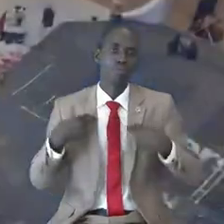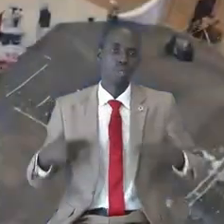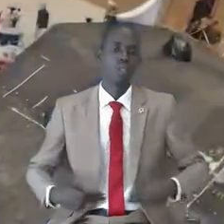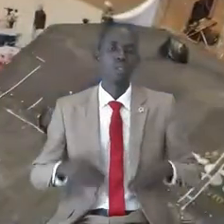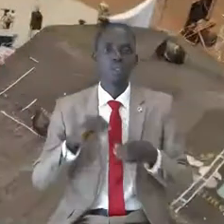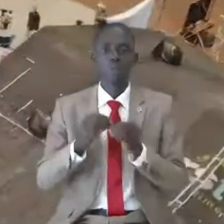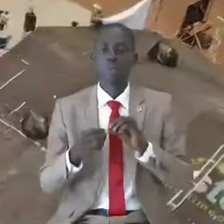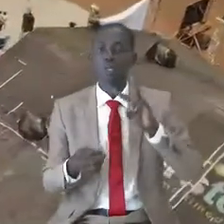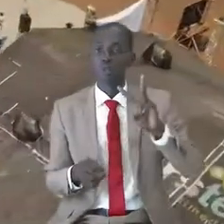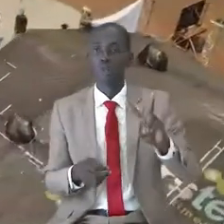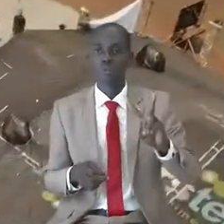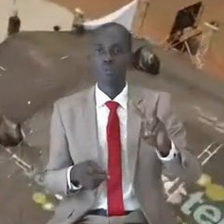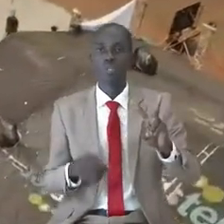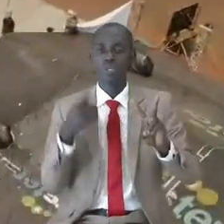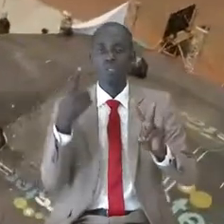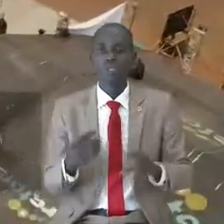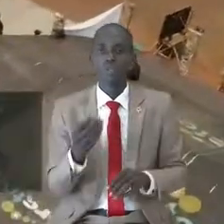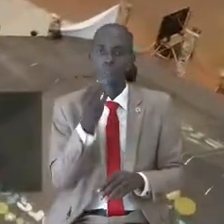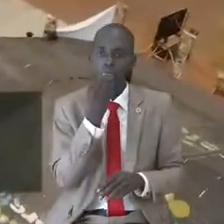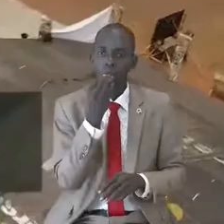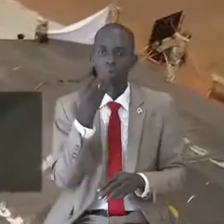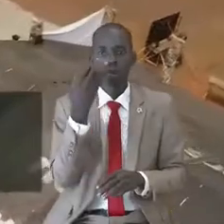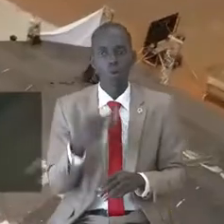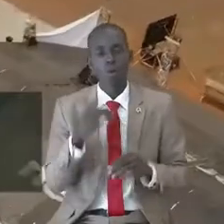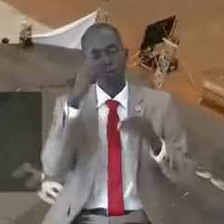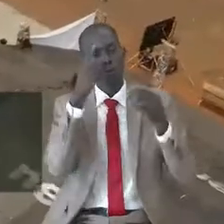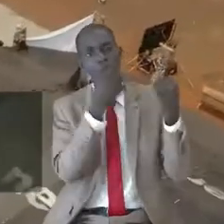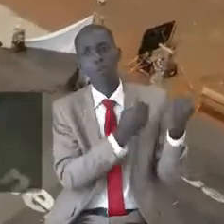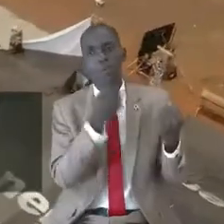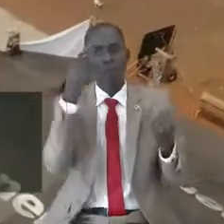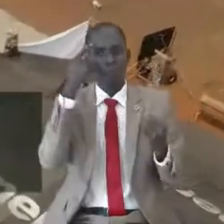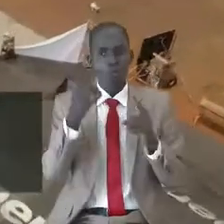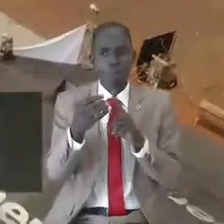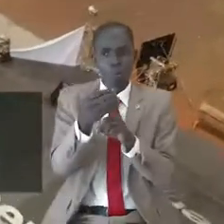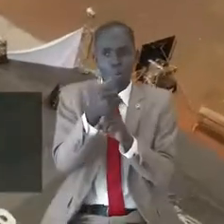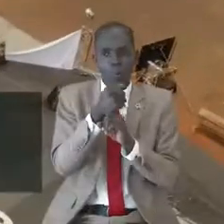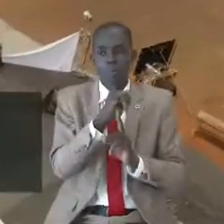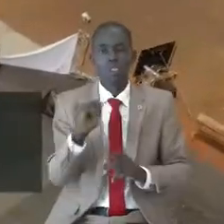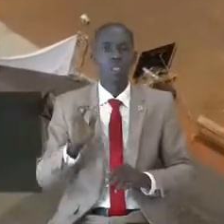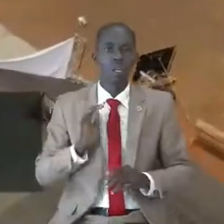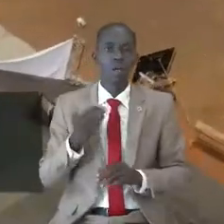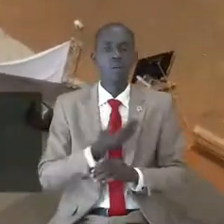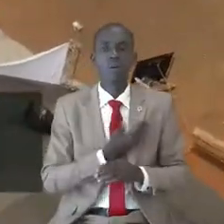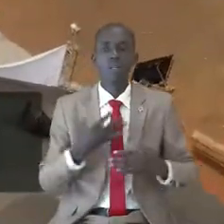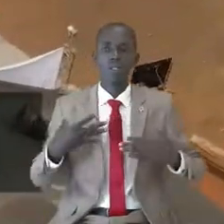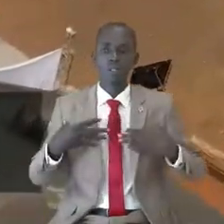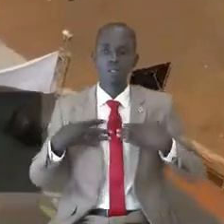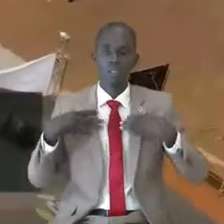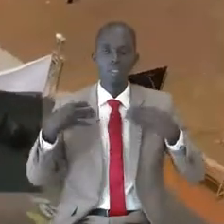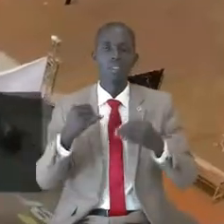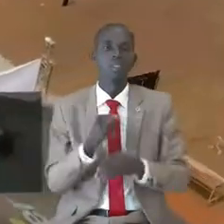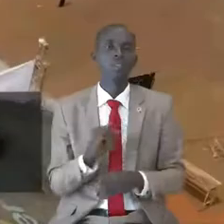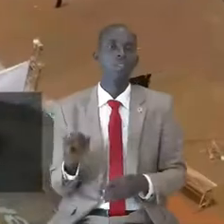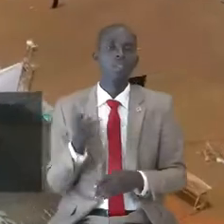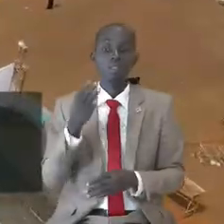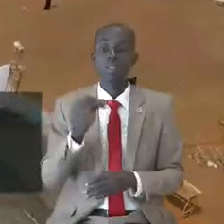Number two, the food of faith for holding our healing. There is the